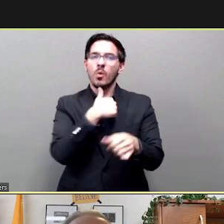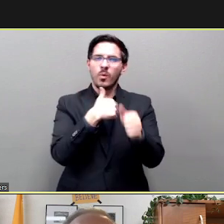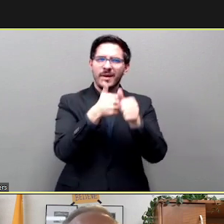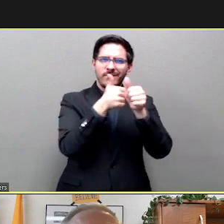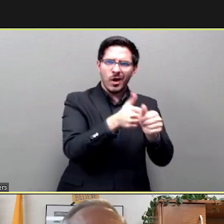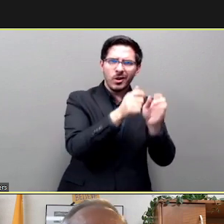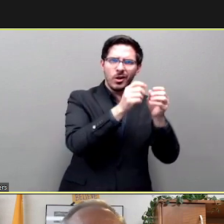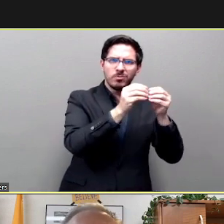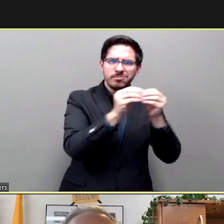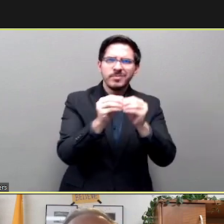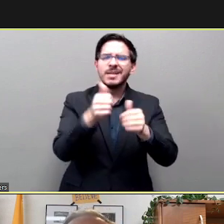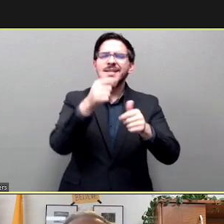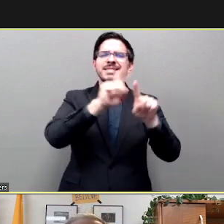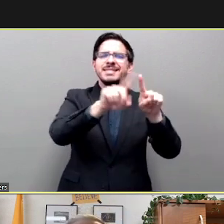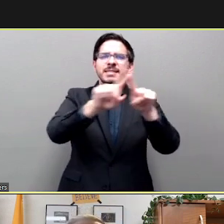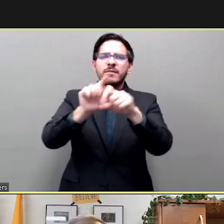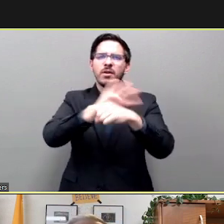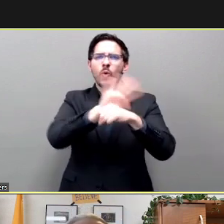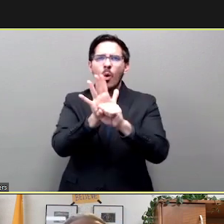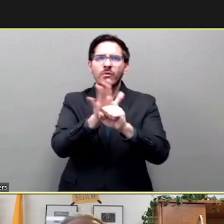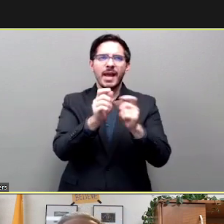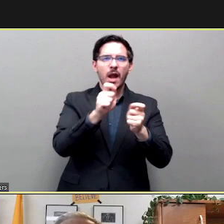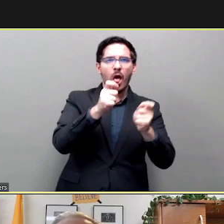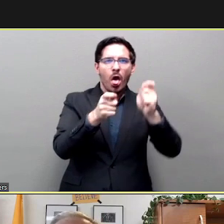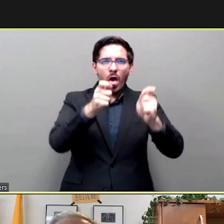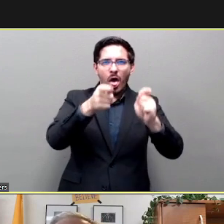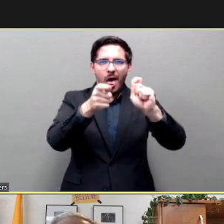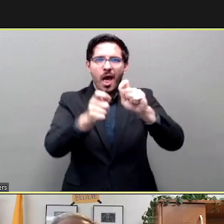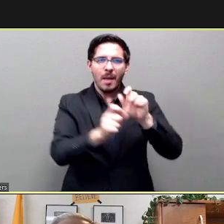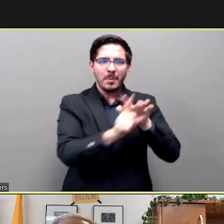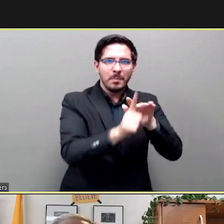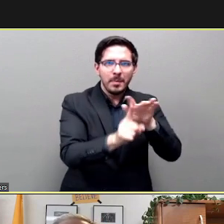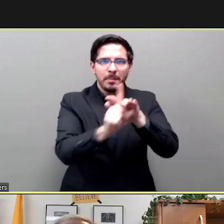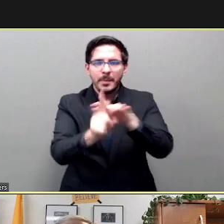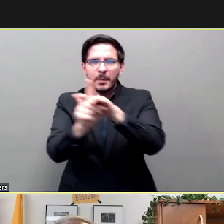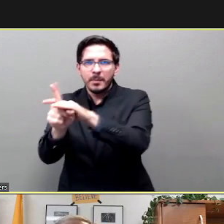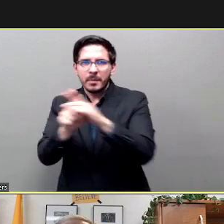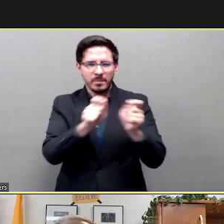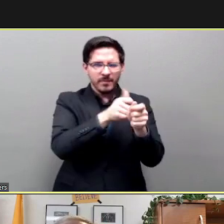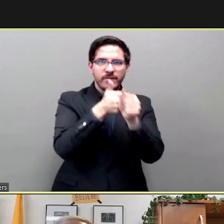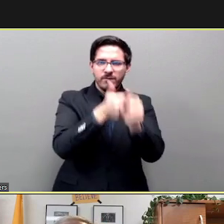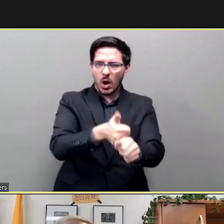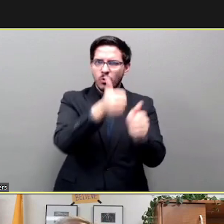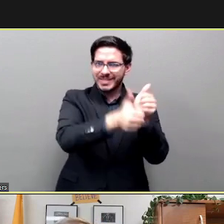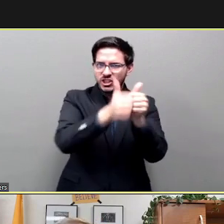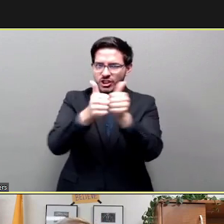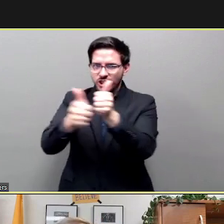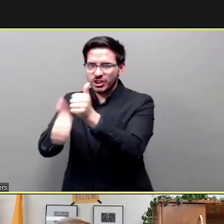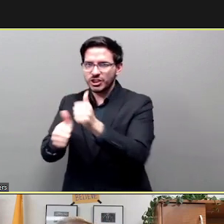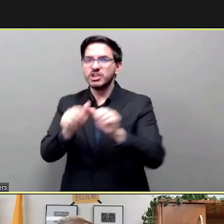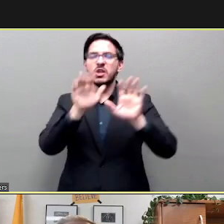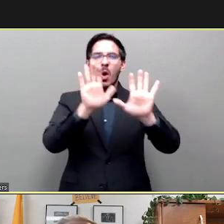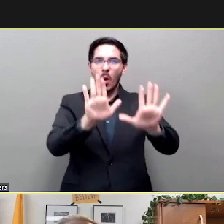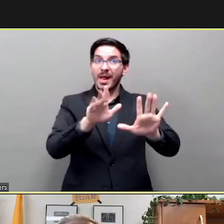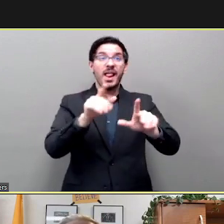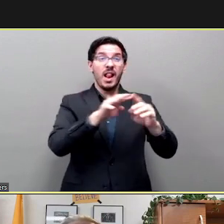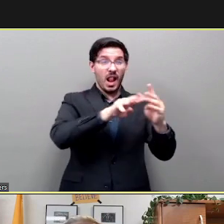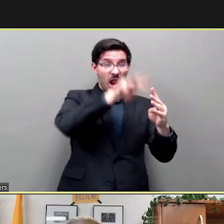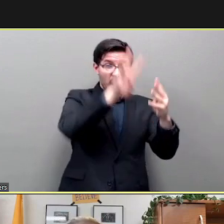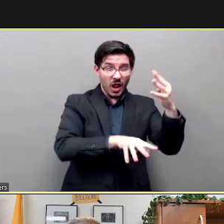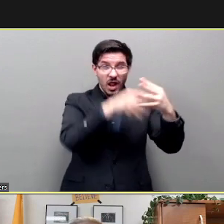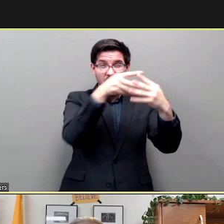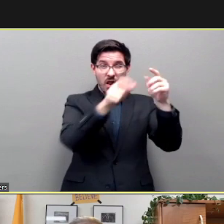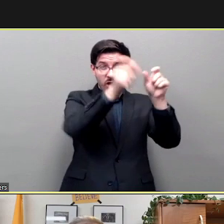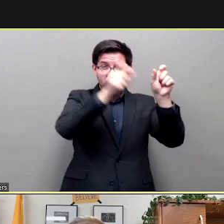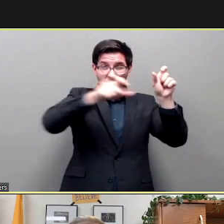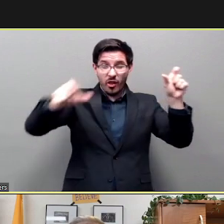This is a very complicated slide, and I only want you to really look at the very rightmost stacked bar